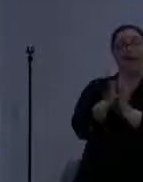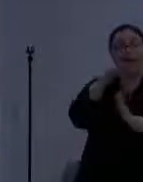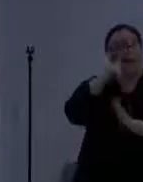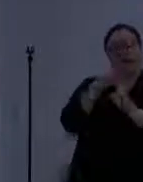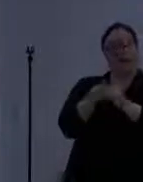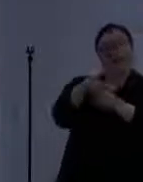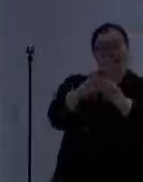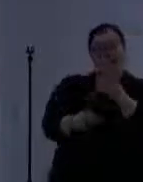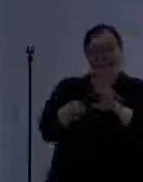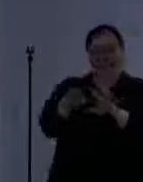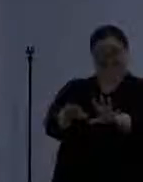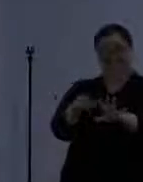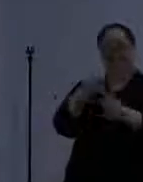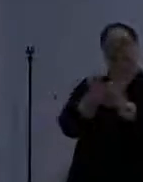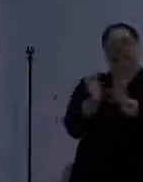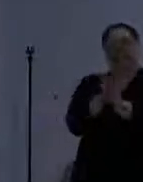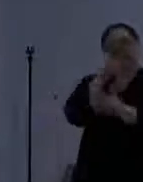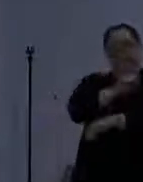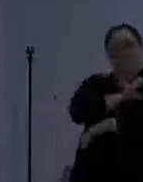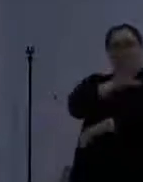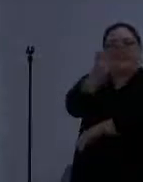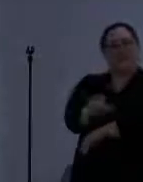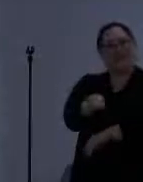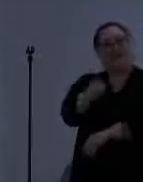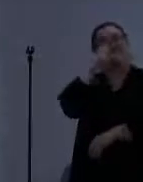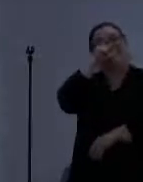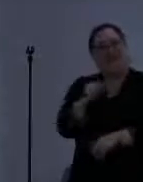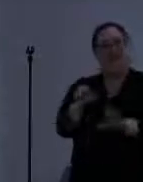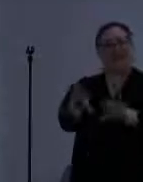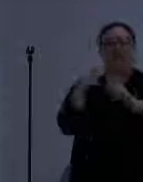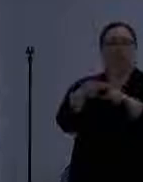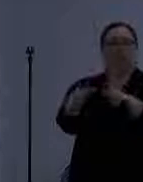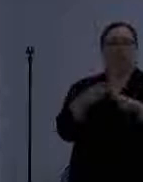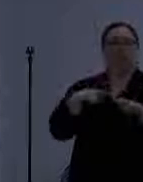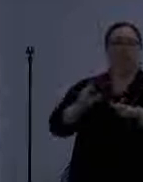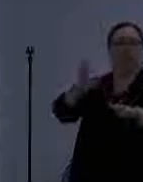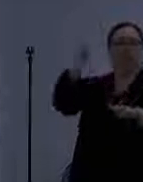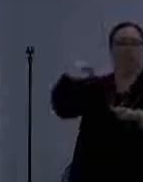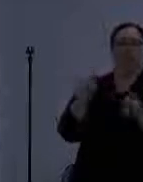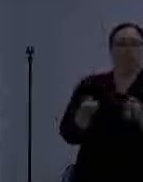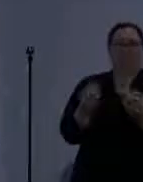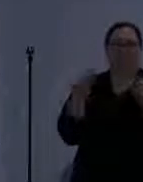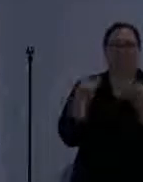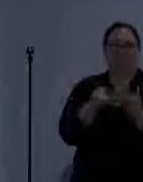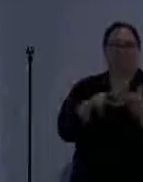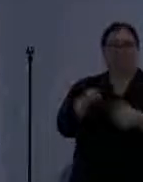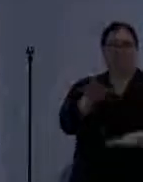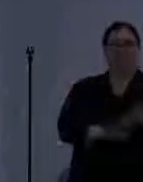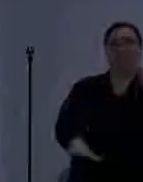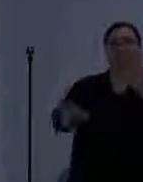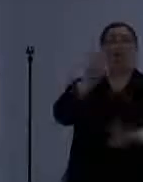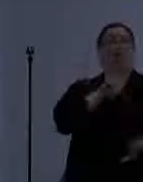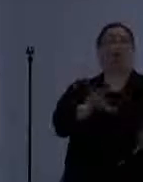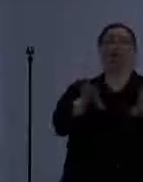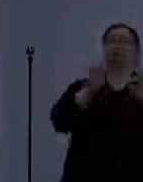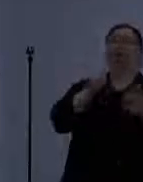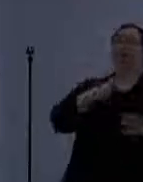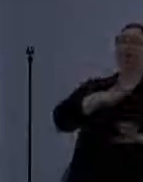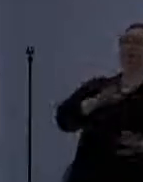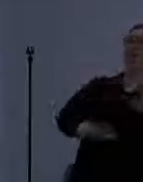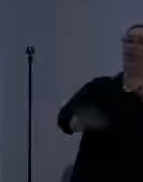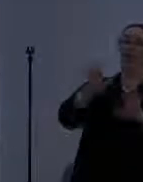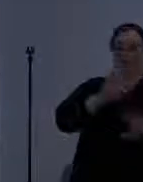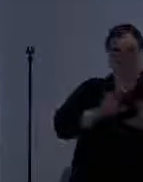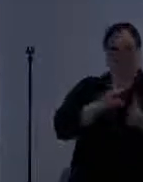have choice and control. The other part is national consistency, and proportionality. And proportionality